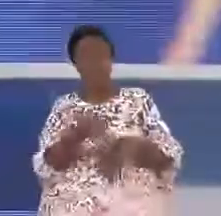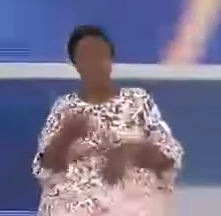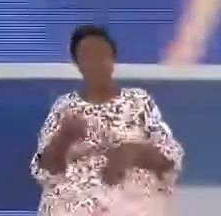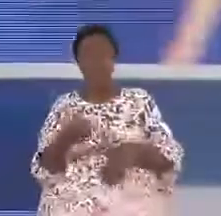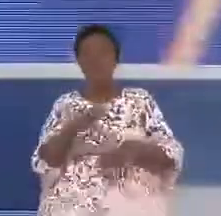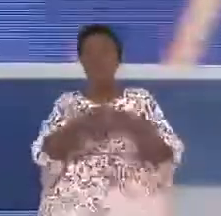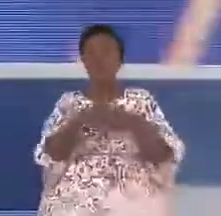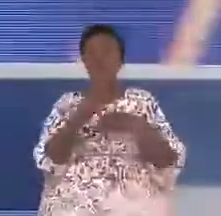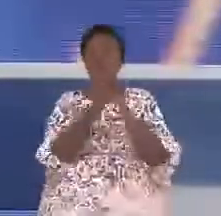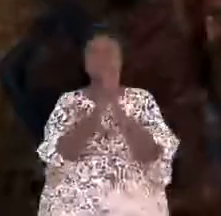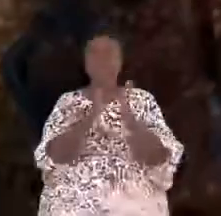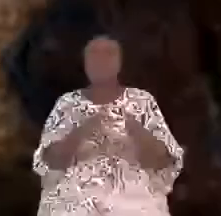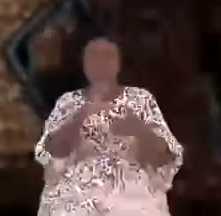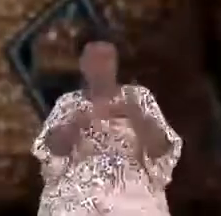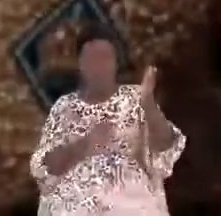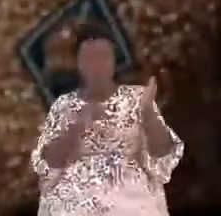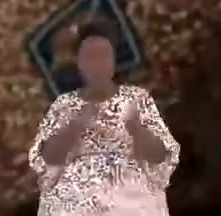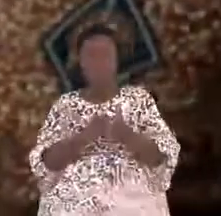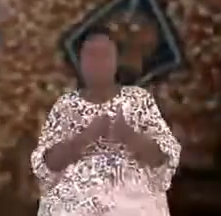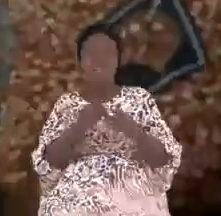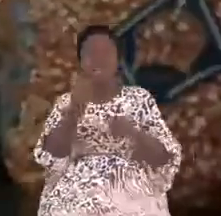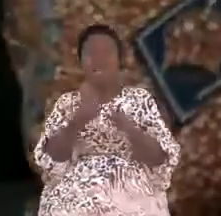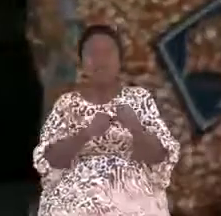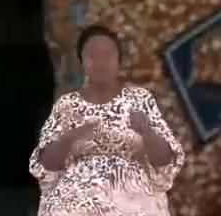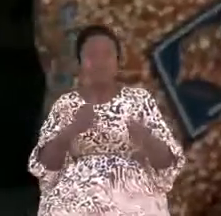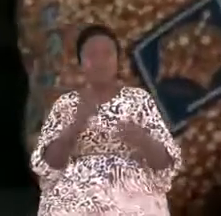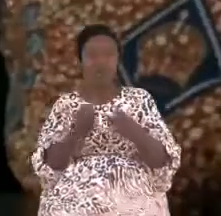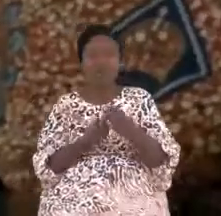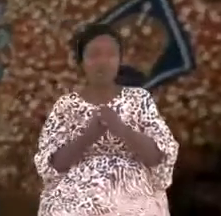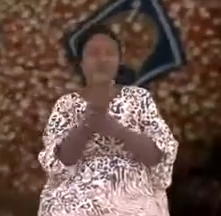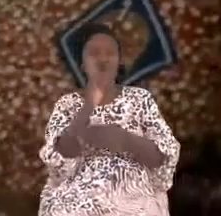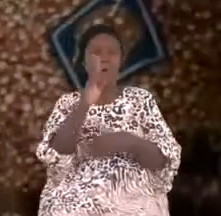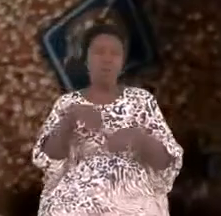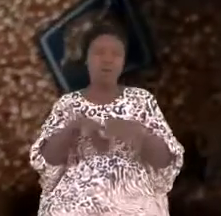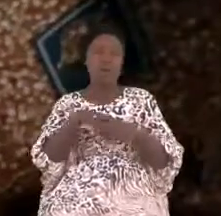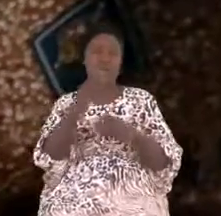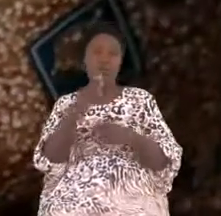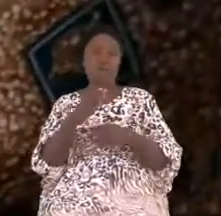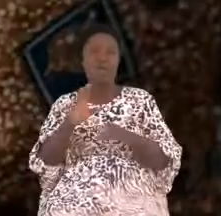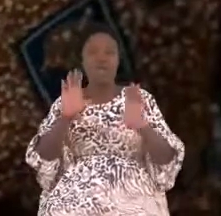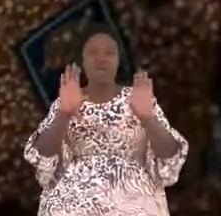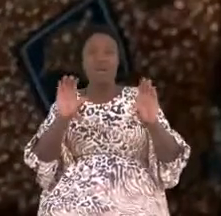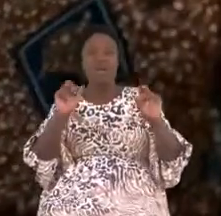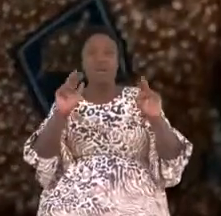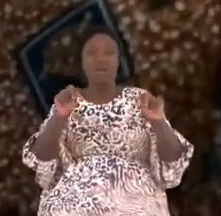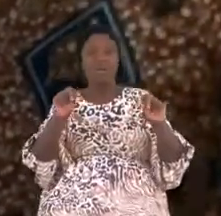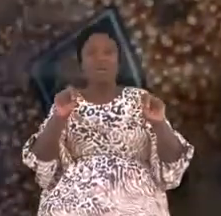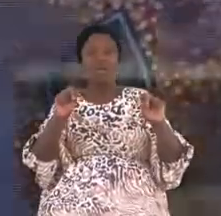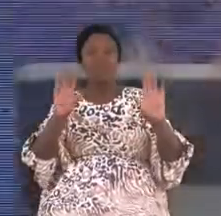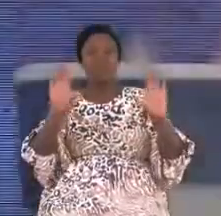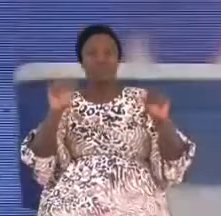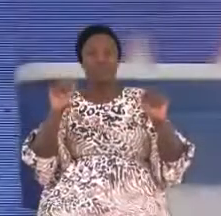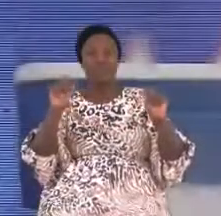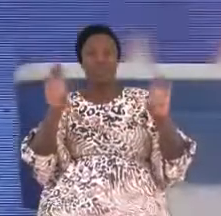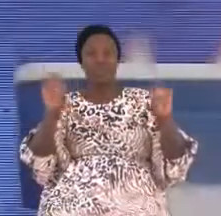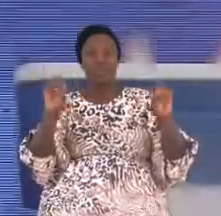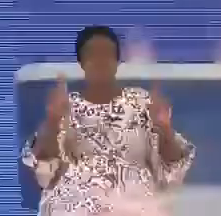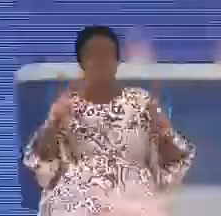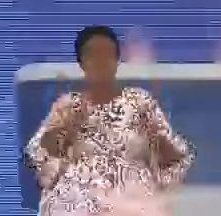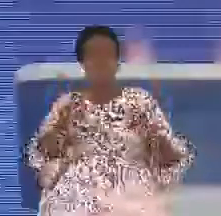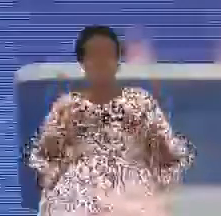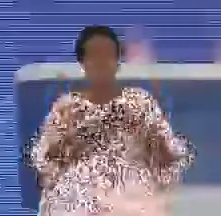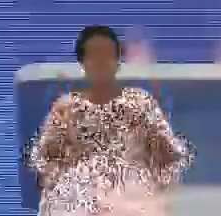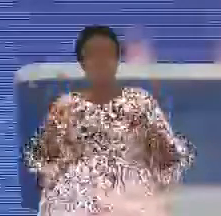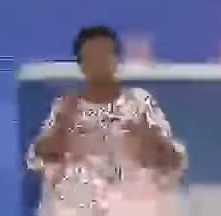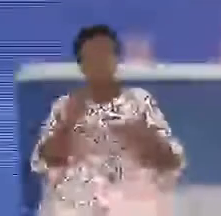will grow out normal cancer will disappear every kind of sickness will